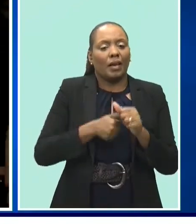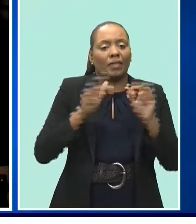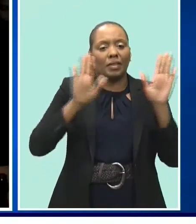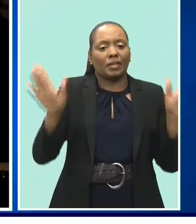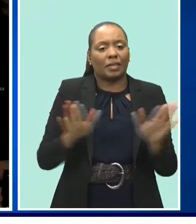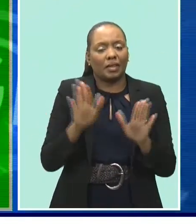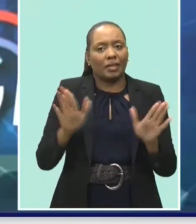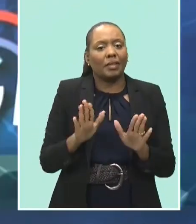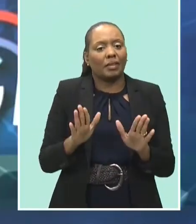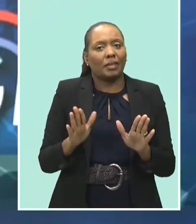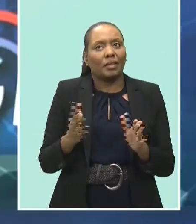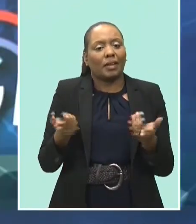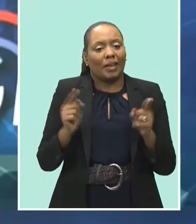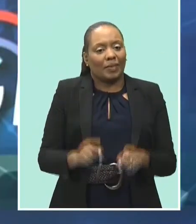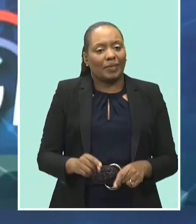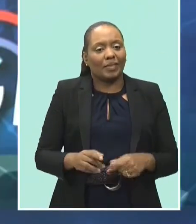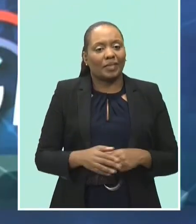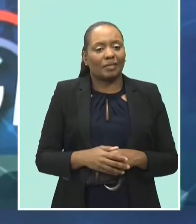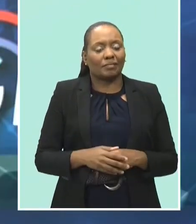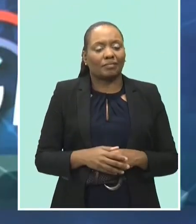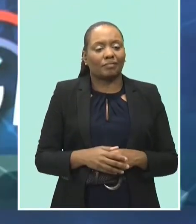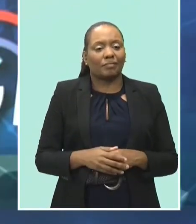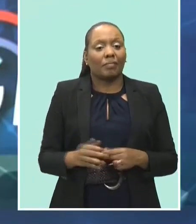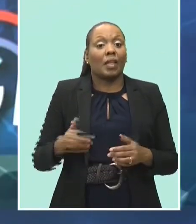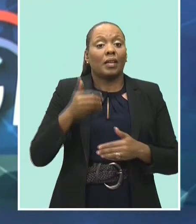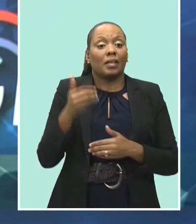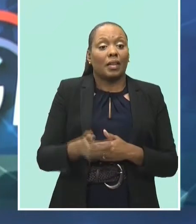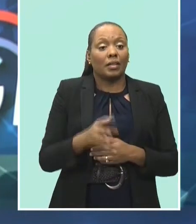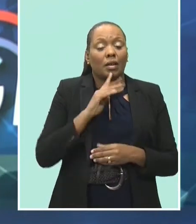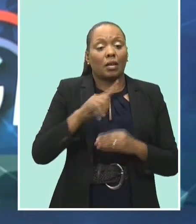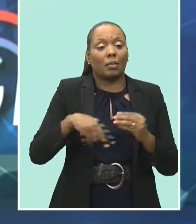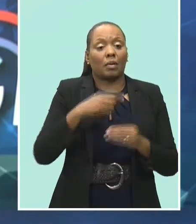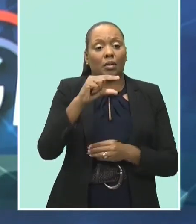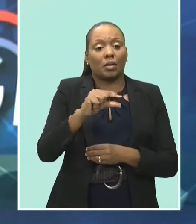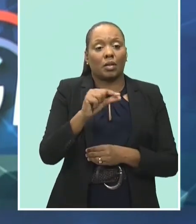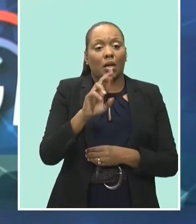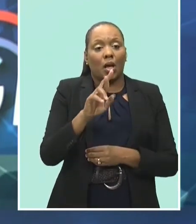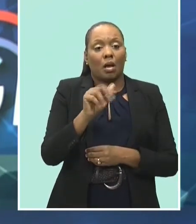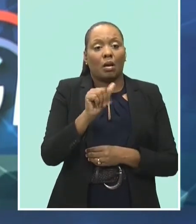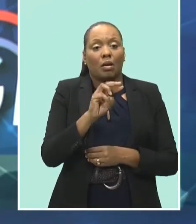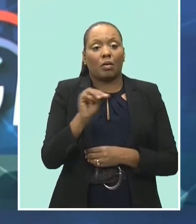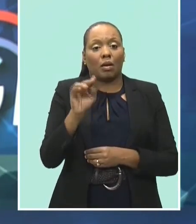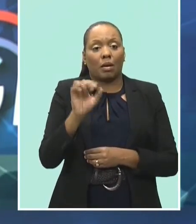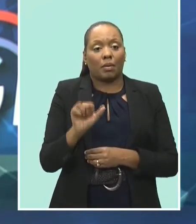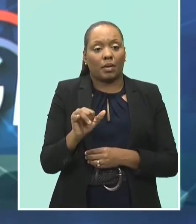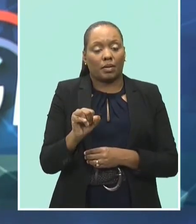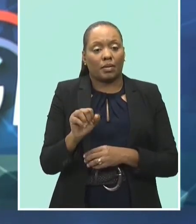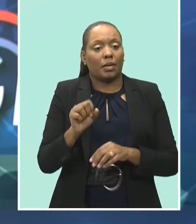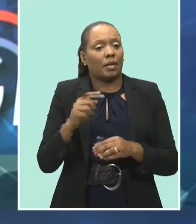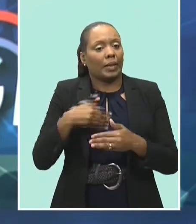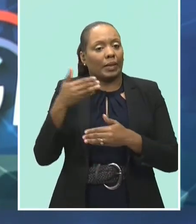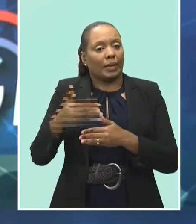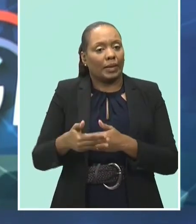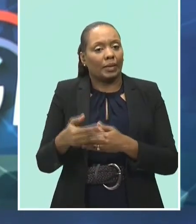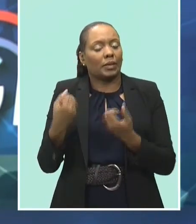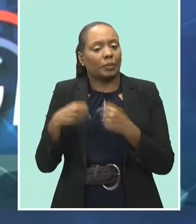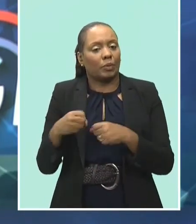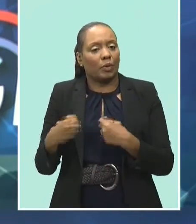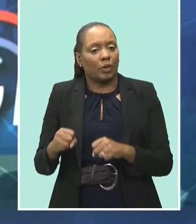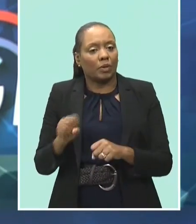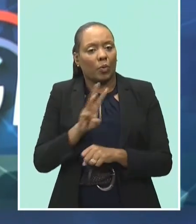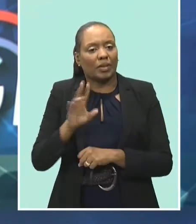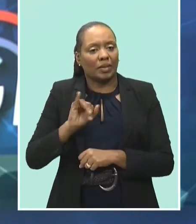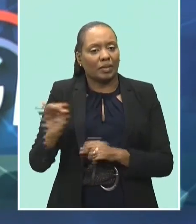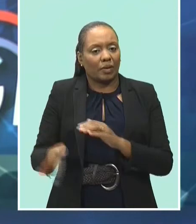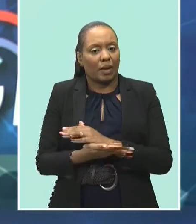in First Street. Still to come, coffee wins big at the Grammys, and a bit later in sports, the Windies under-19s ready for the playoffs. But